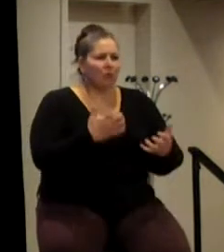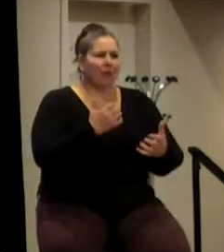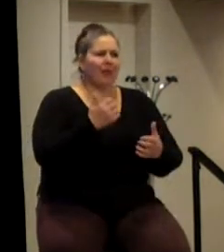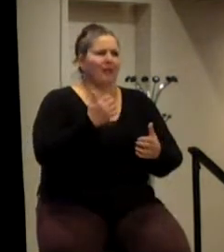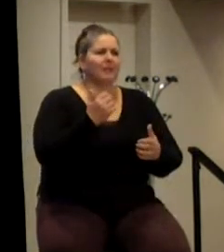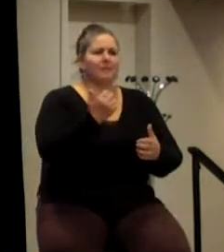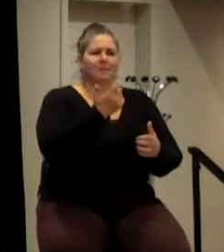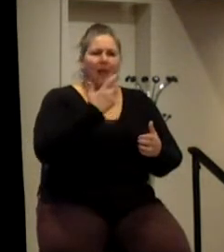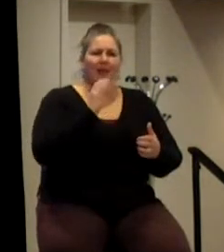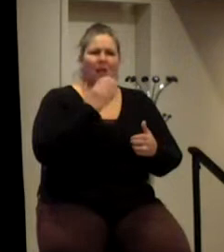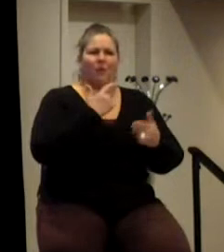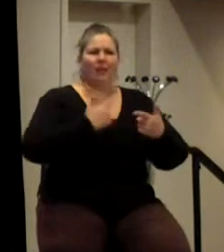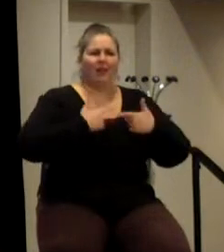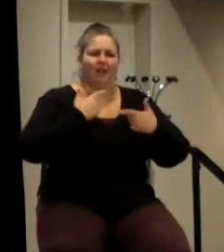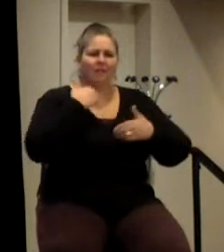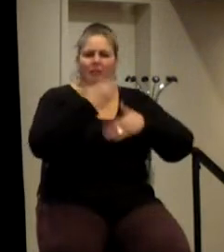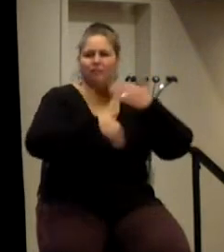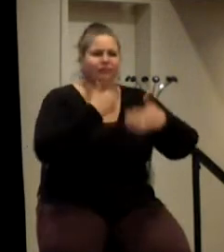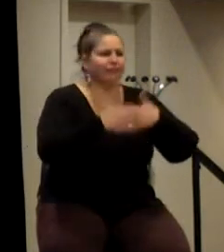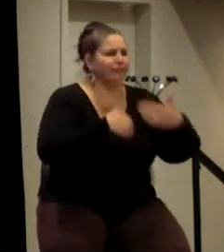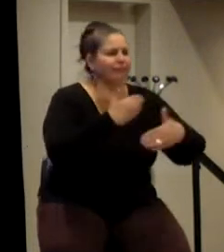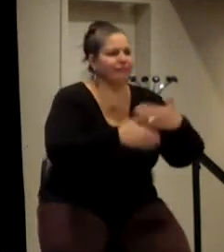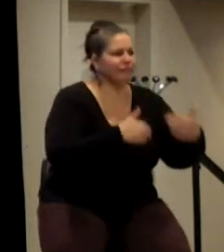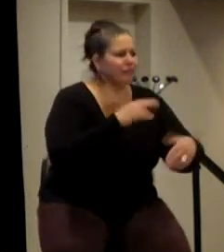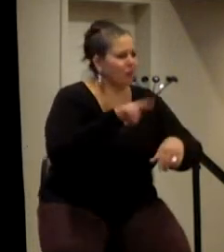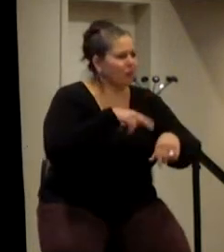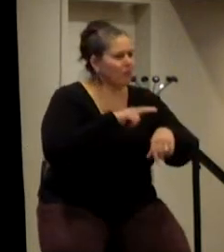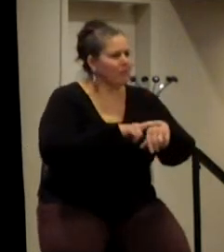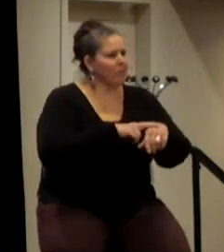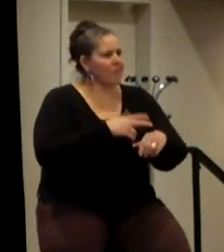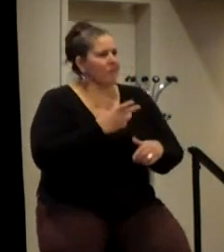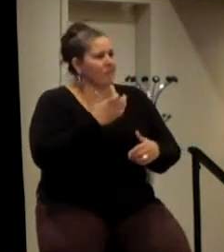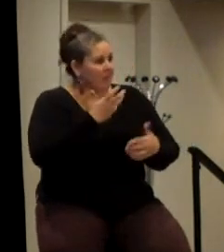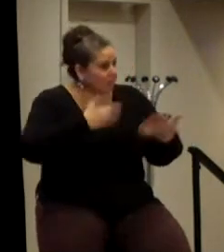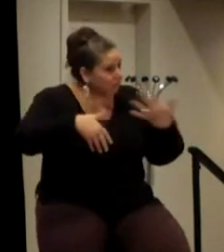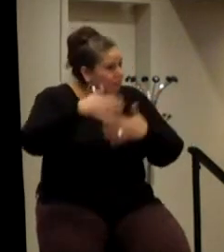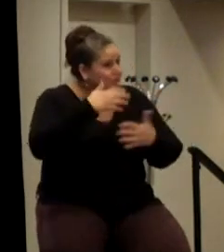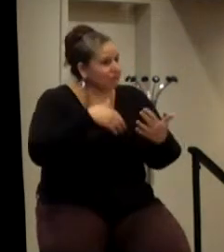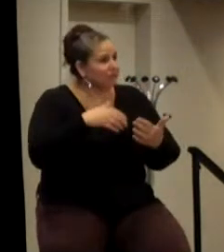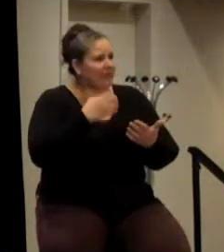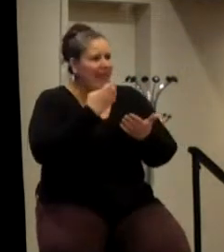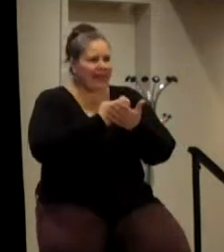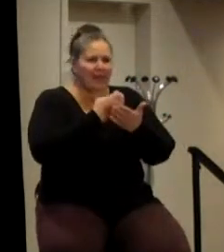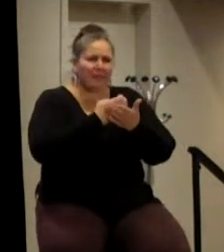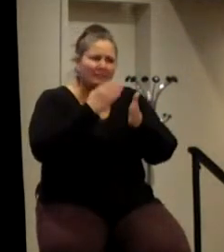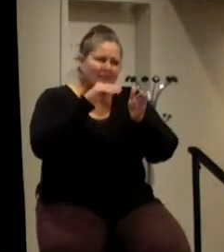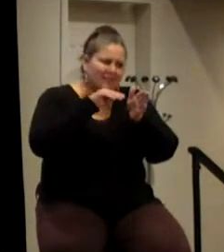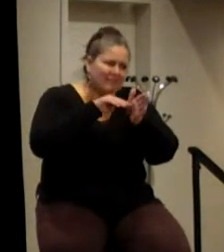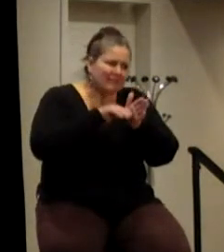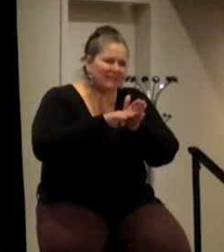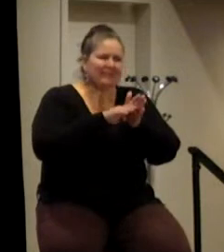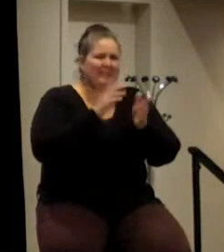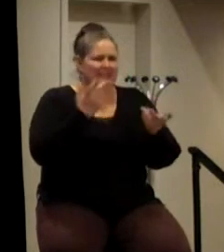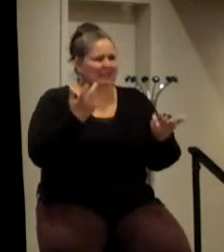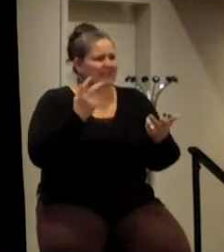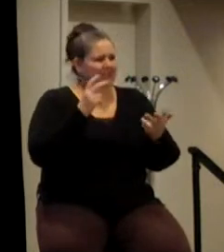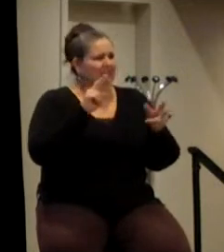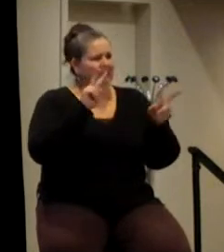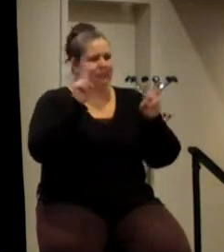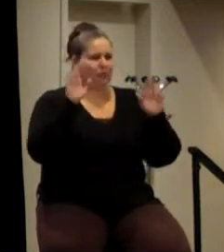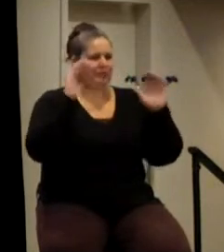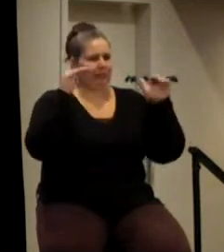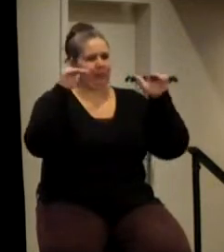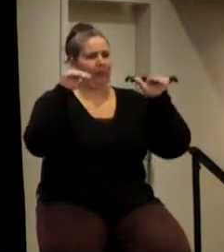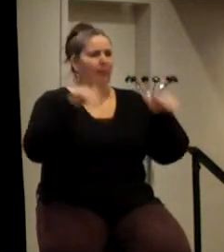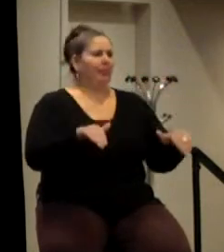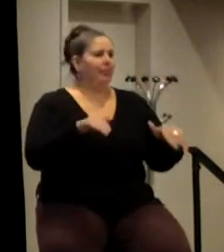it's the social fabric of our community or the economy, which has been both have been strained